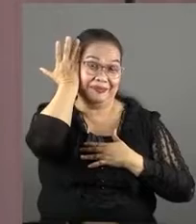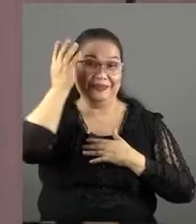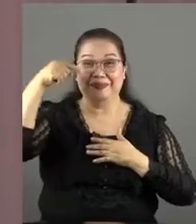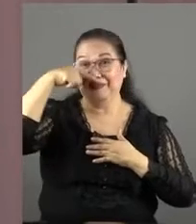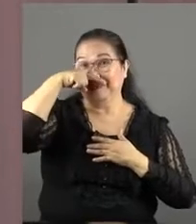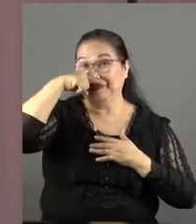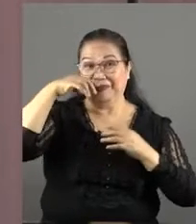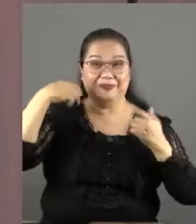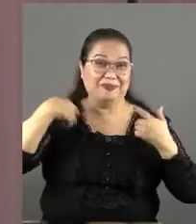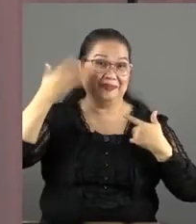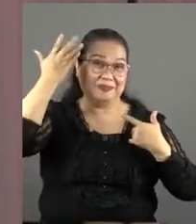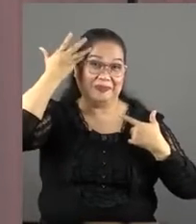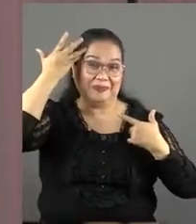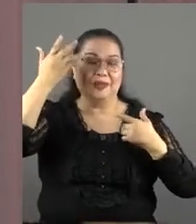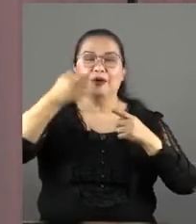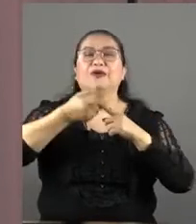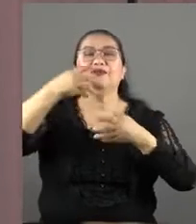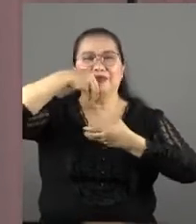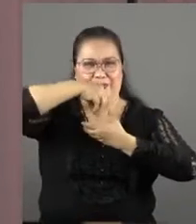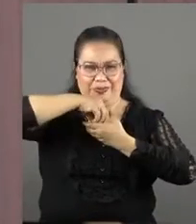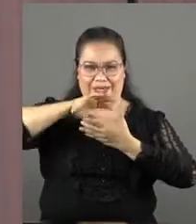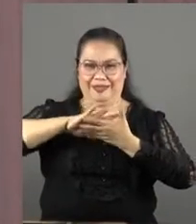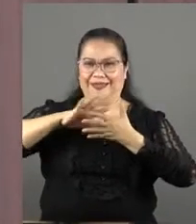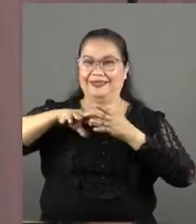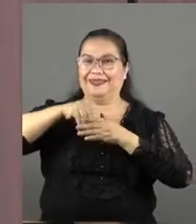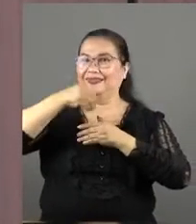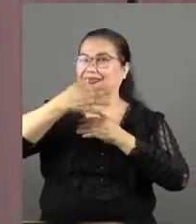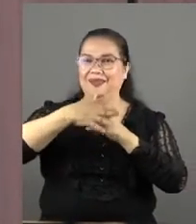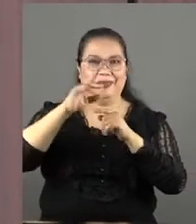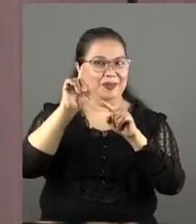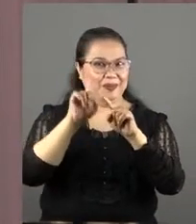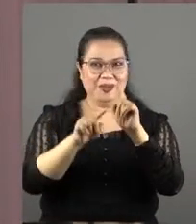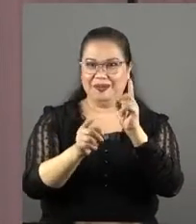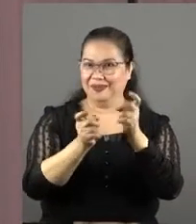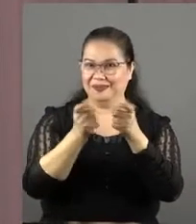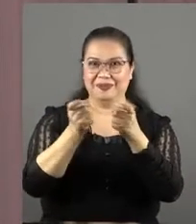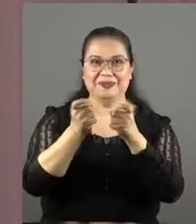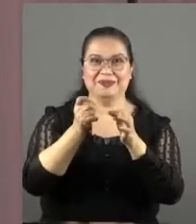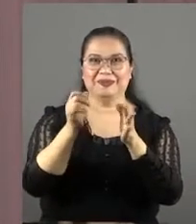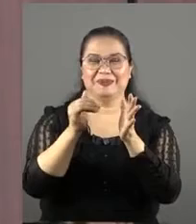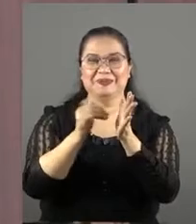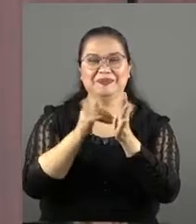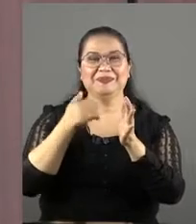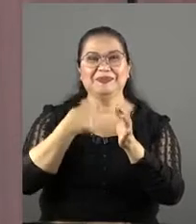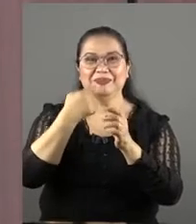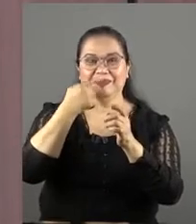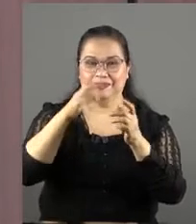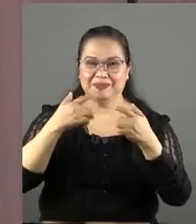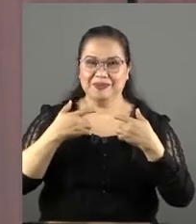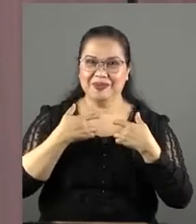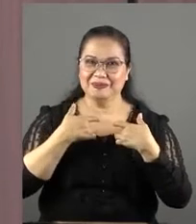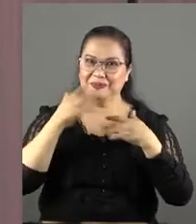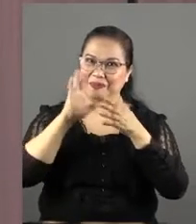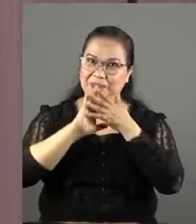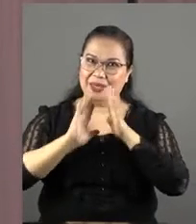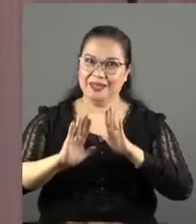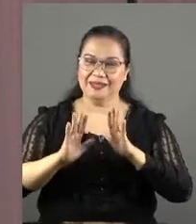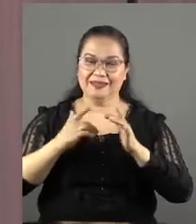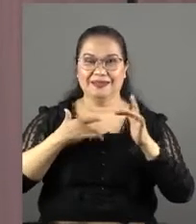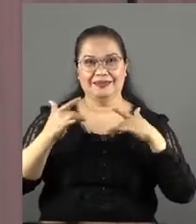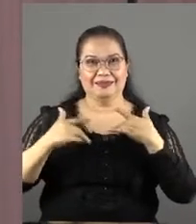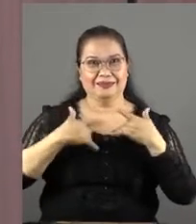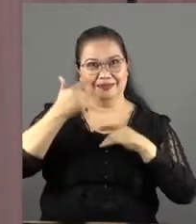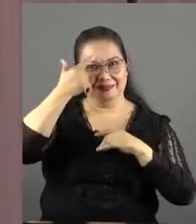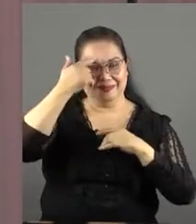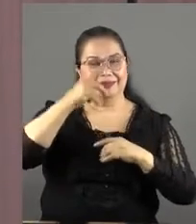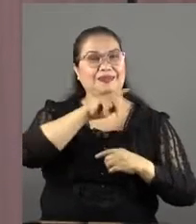artificial. It comes from you. You can't help it. You can't help having peace and joy because it's